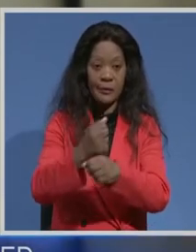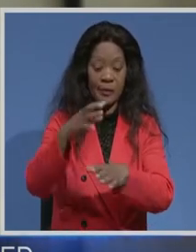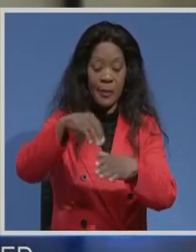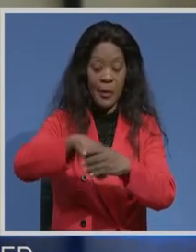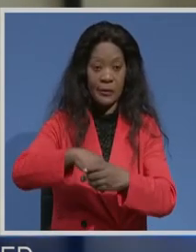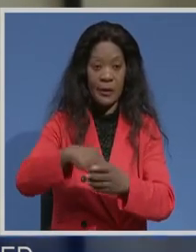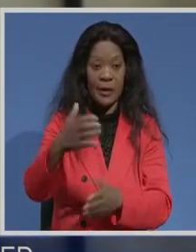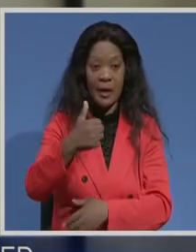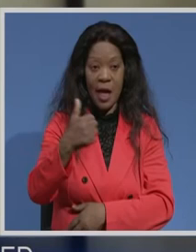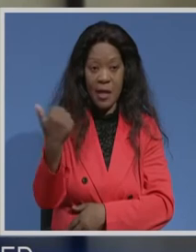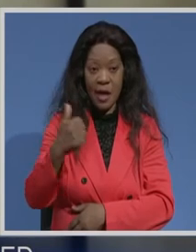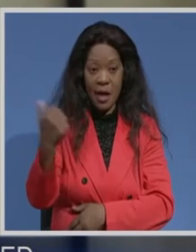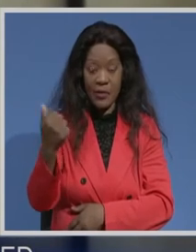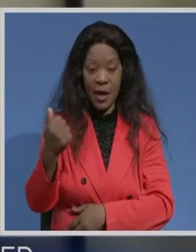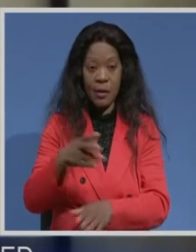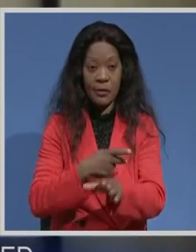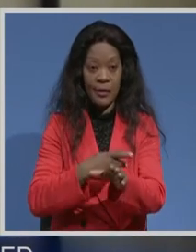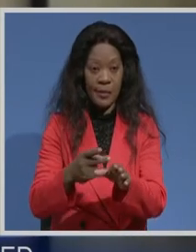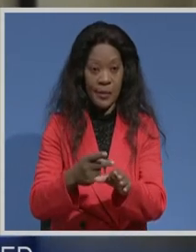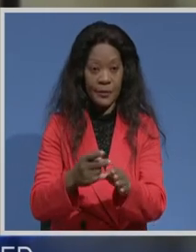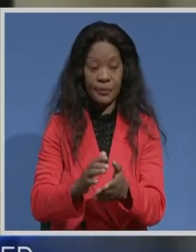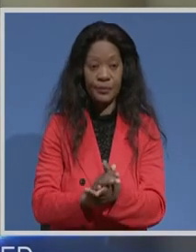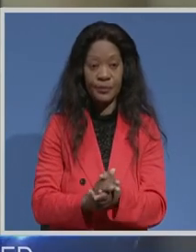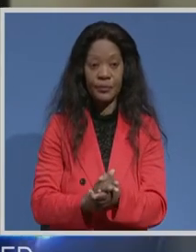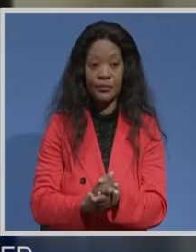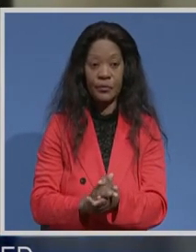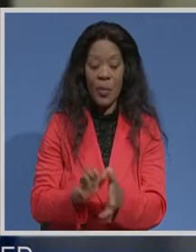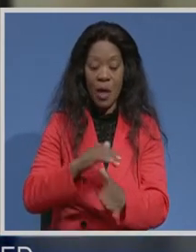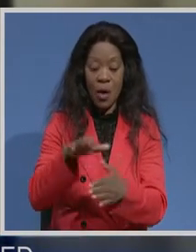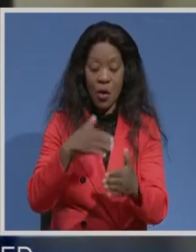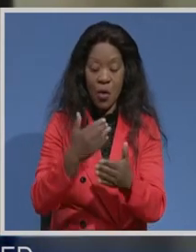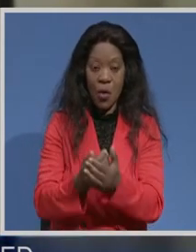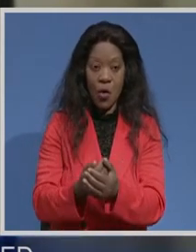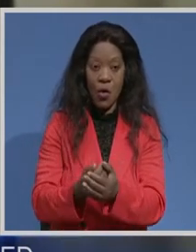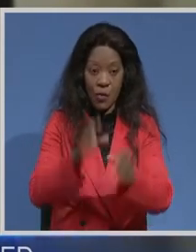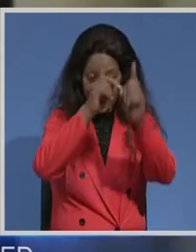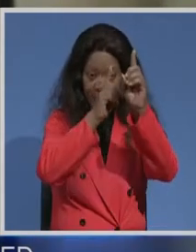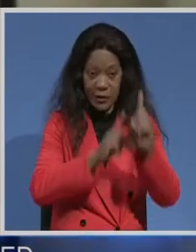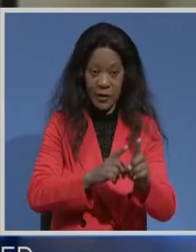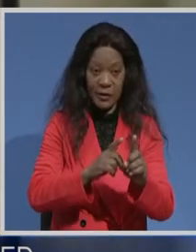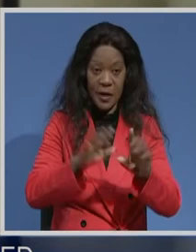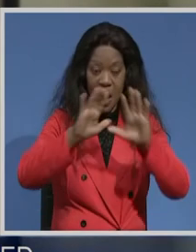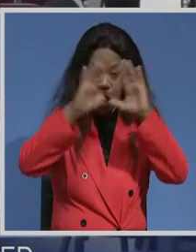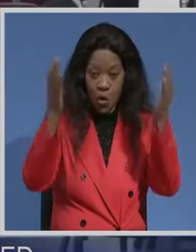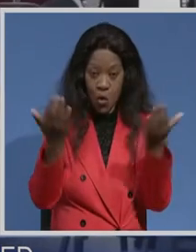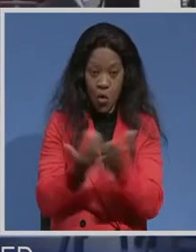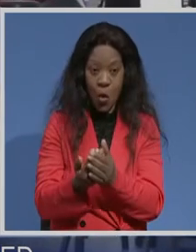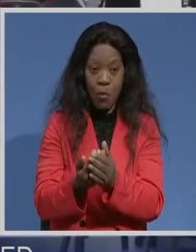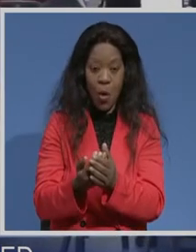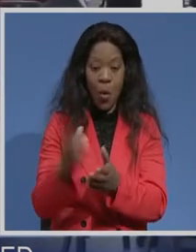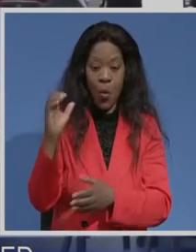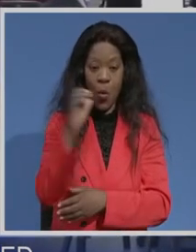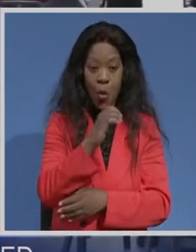other international treaties and conventions, work to mitigate the effects of ozone depletion and global warming on the environment. With